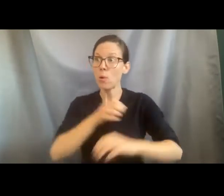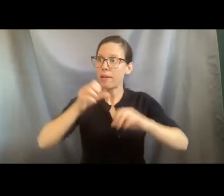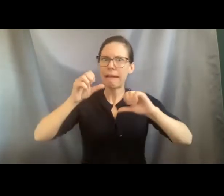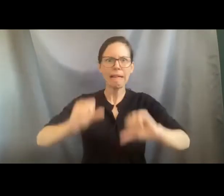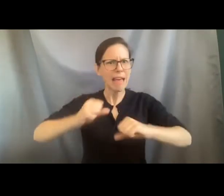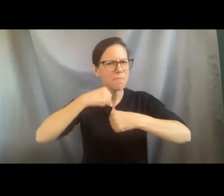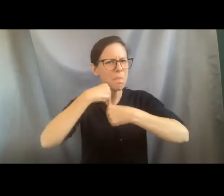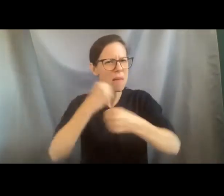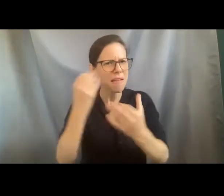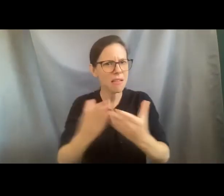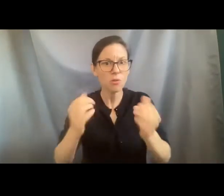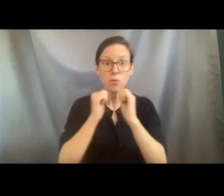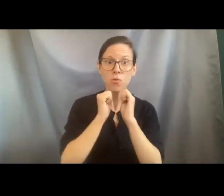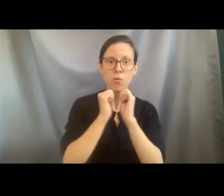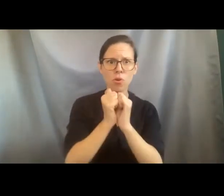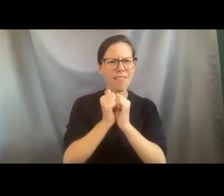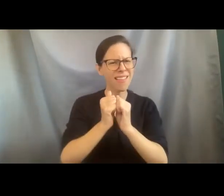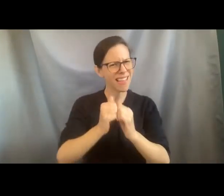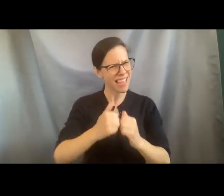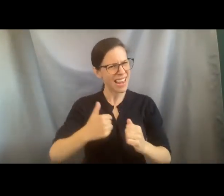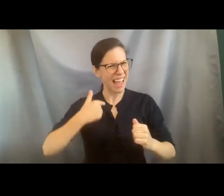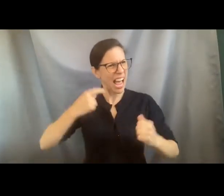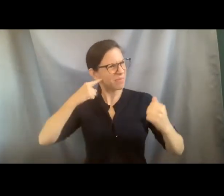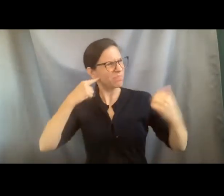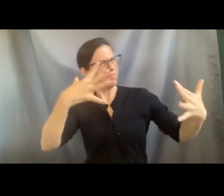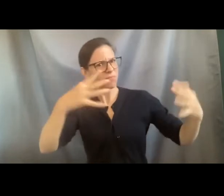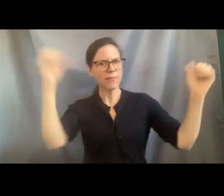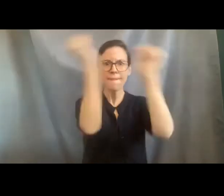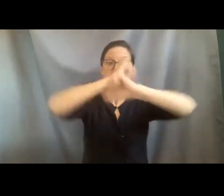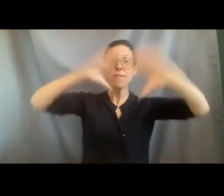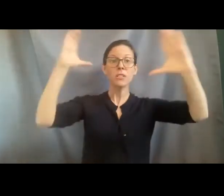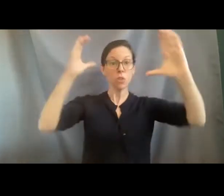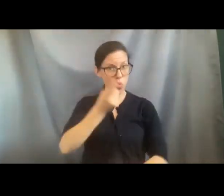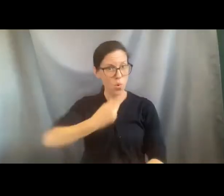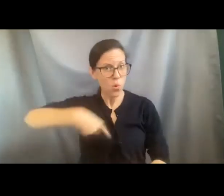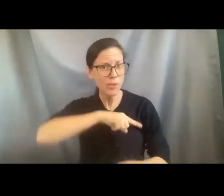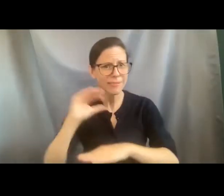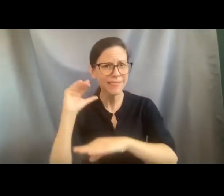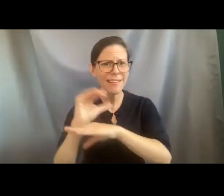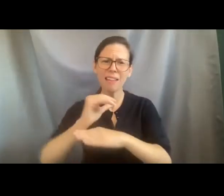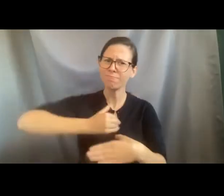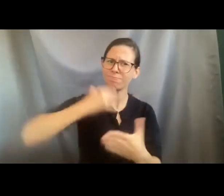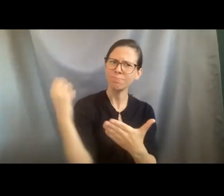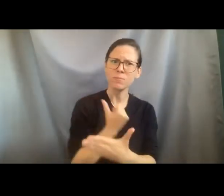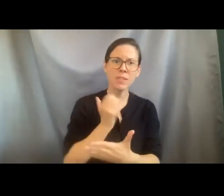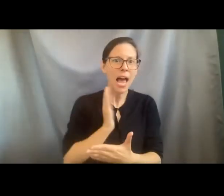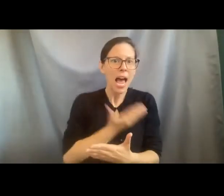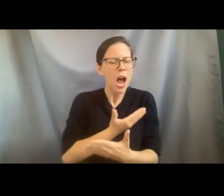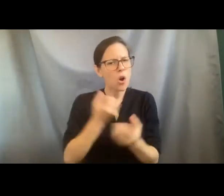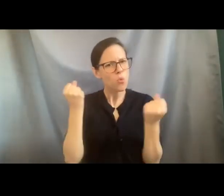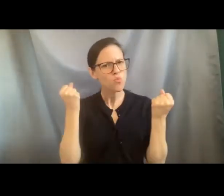dare I envision that we tonight will be able to use our words,